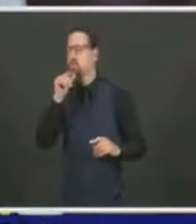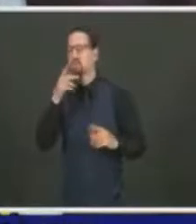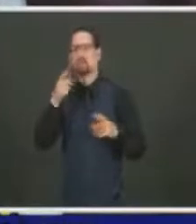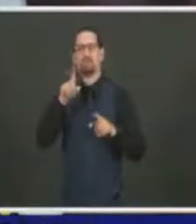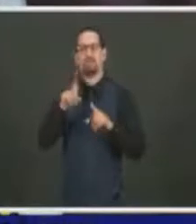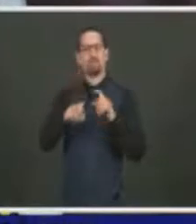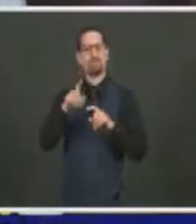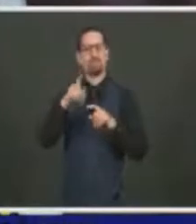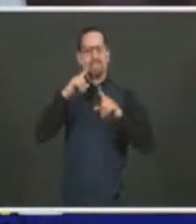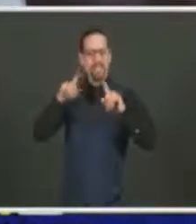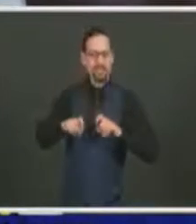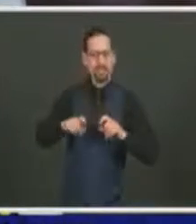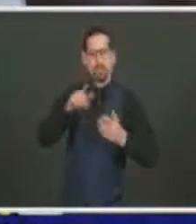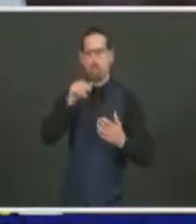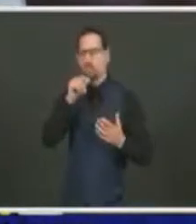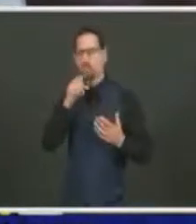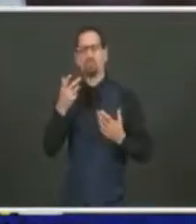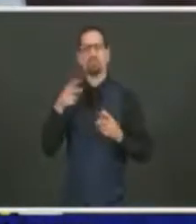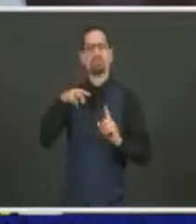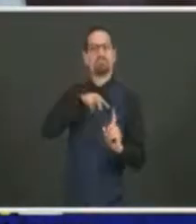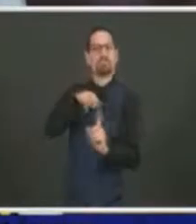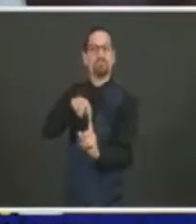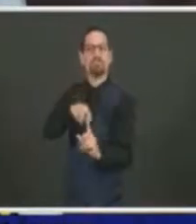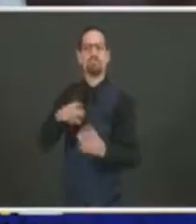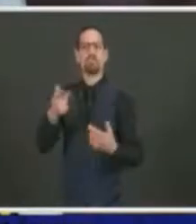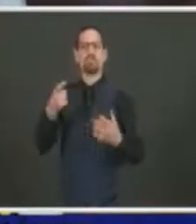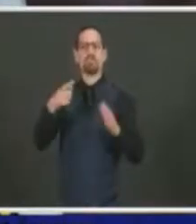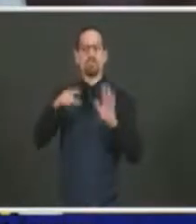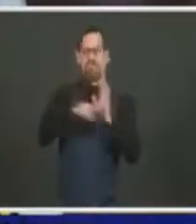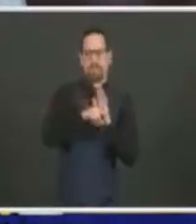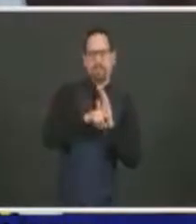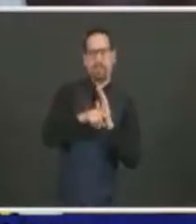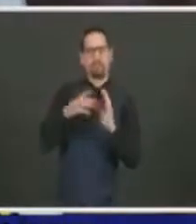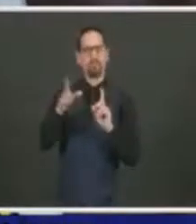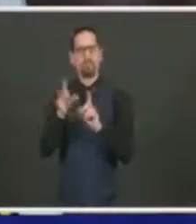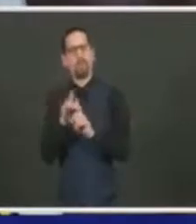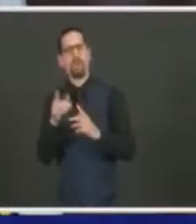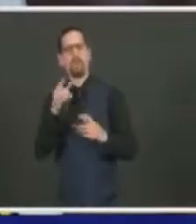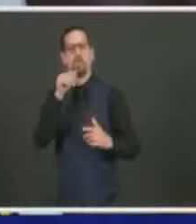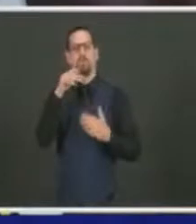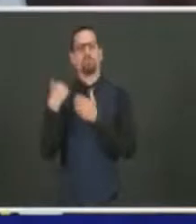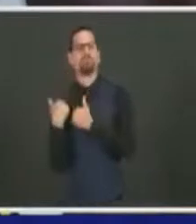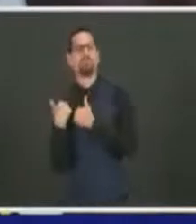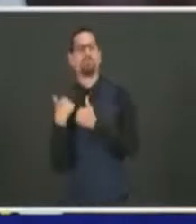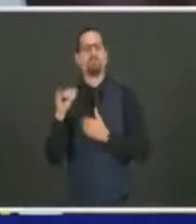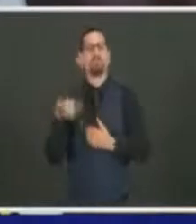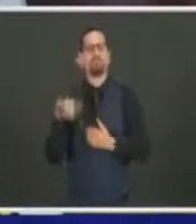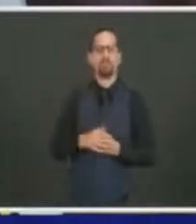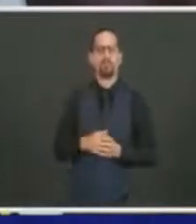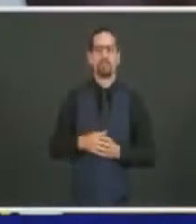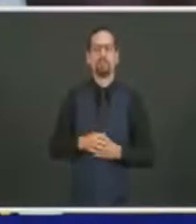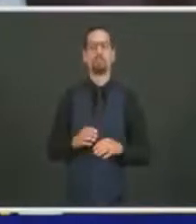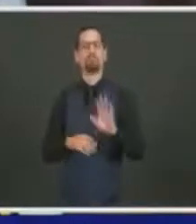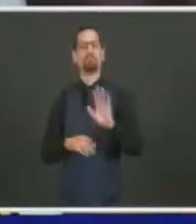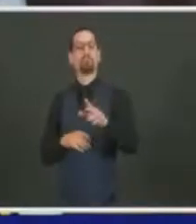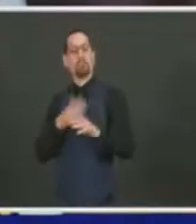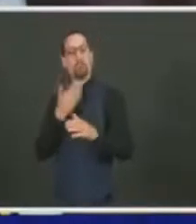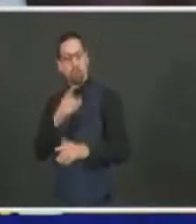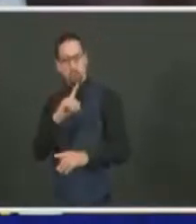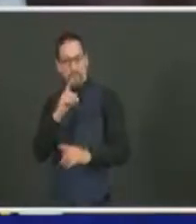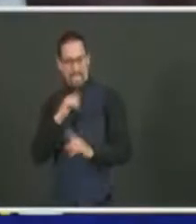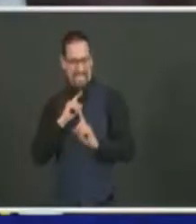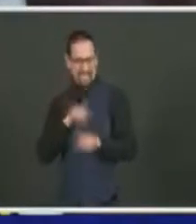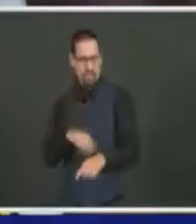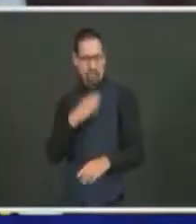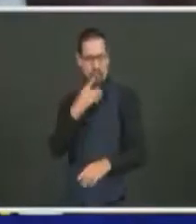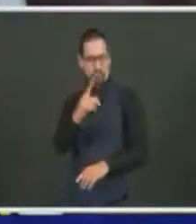tested negative? Good question. So as I think I said, this is a tough one to enforce, and I'll be the first to admit that